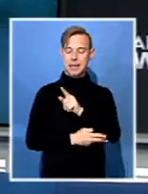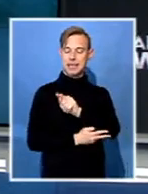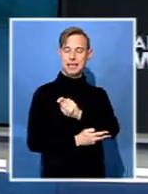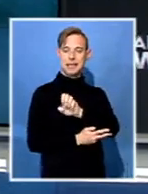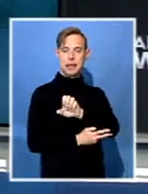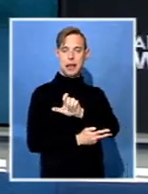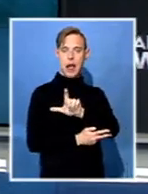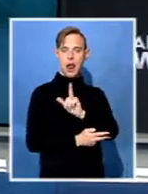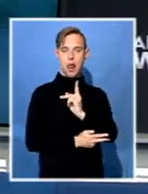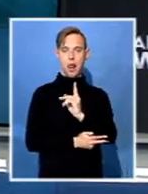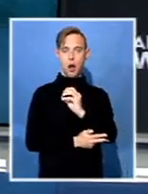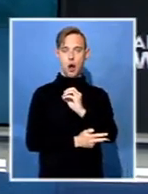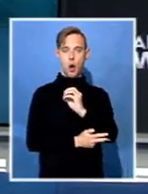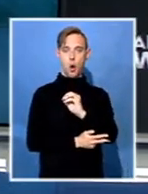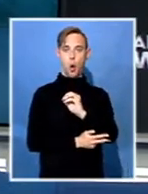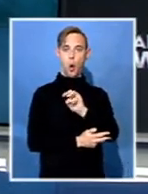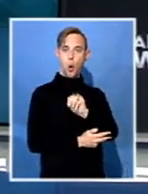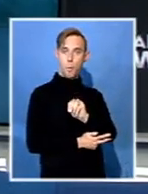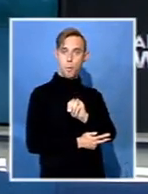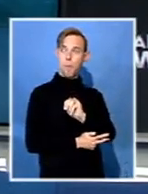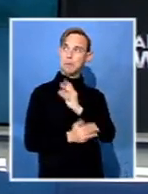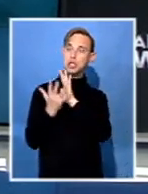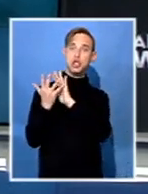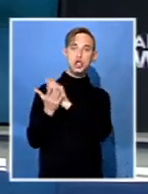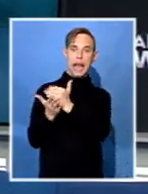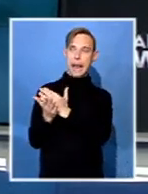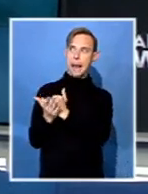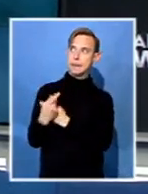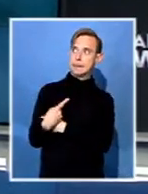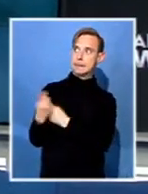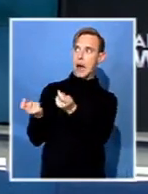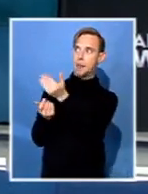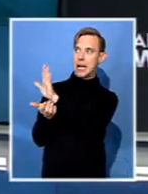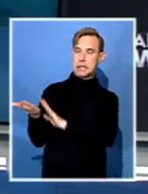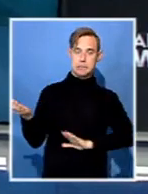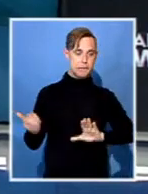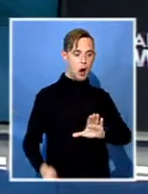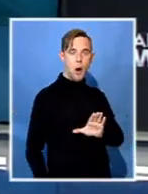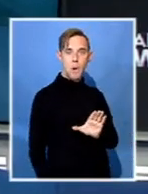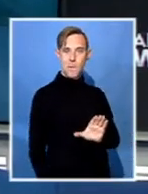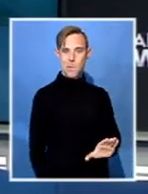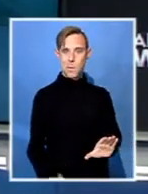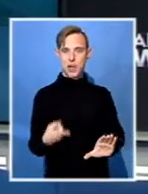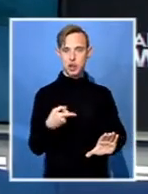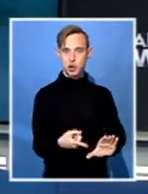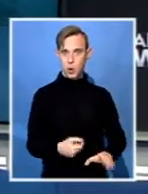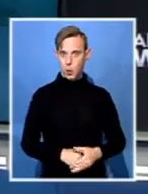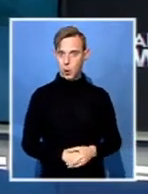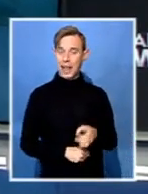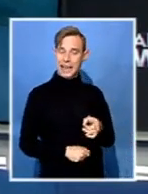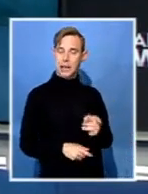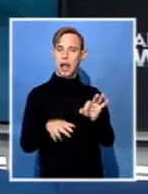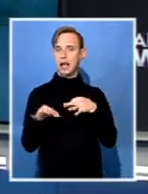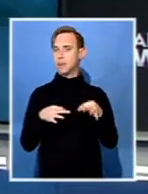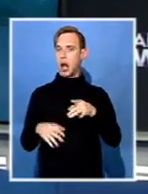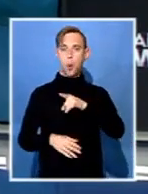well. So a controversial decision. He says it wasn't made lightly. In response to calls to dump SAA, Gigaba has justified government's